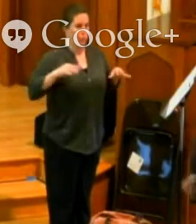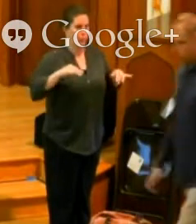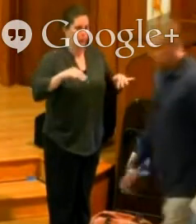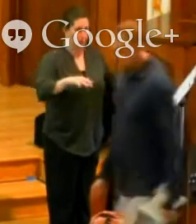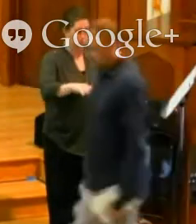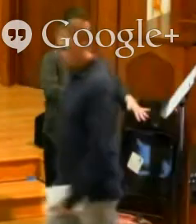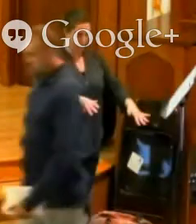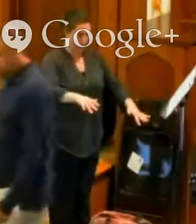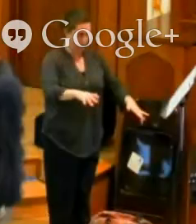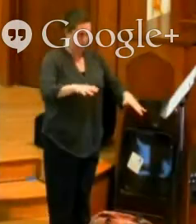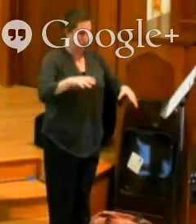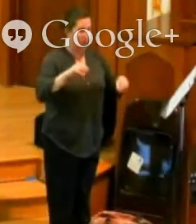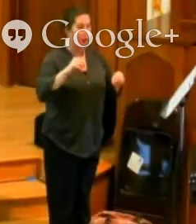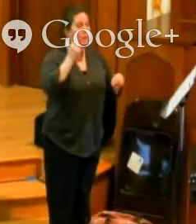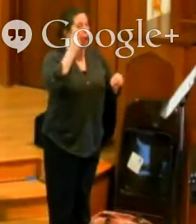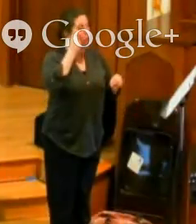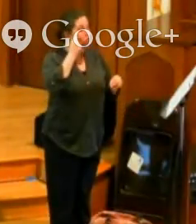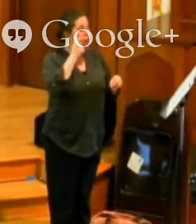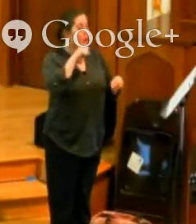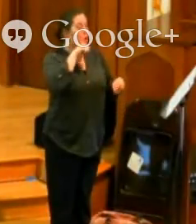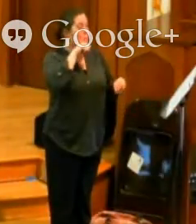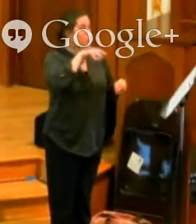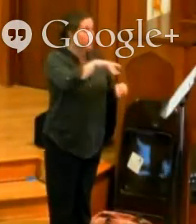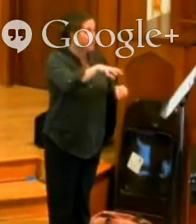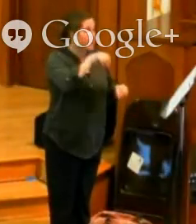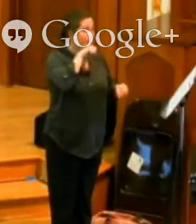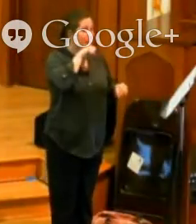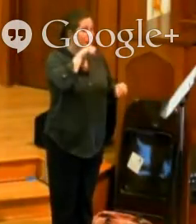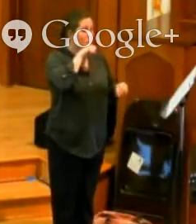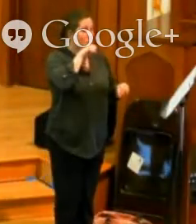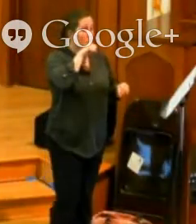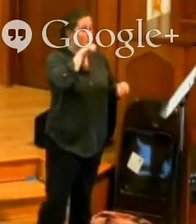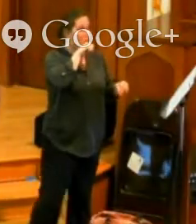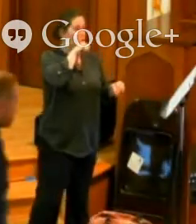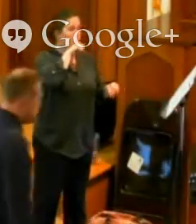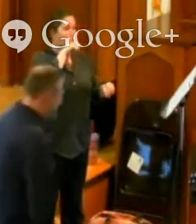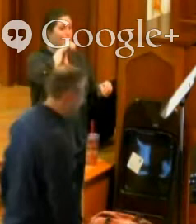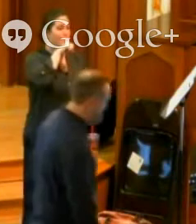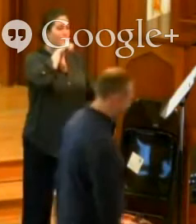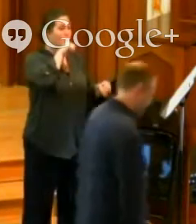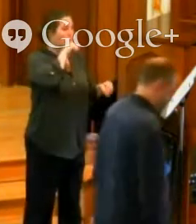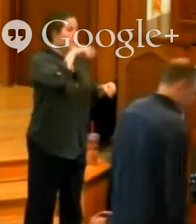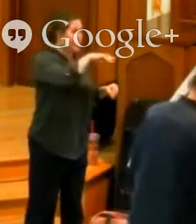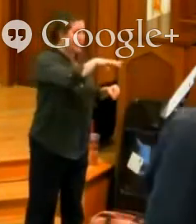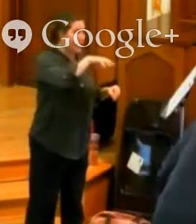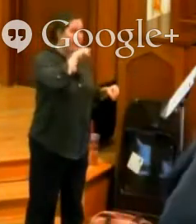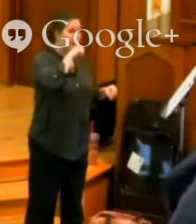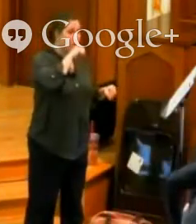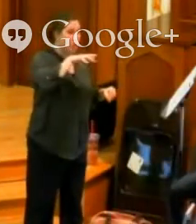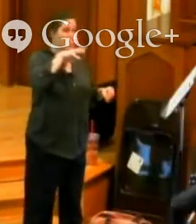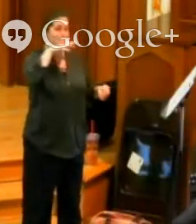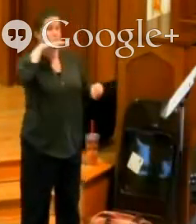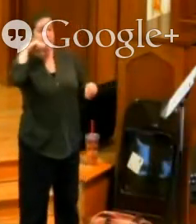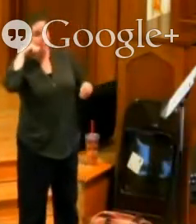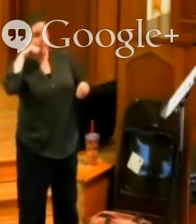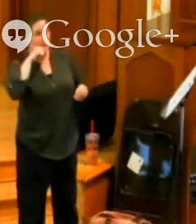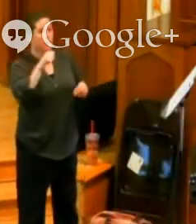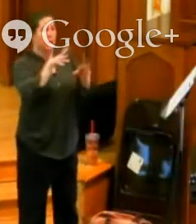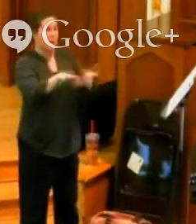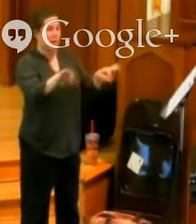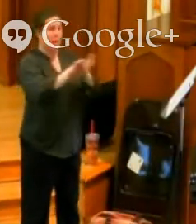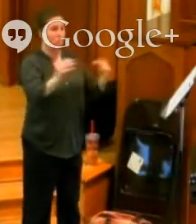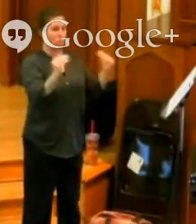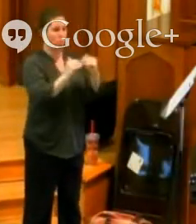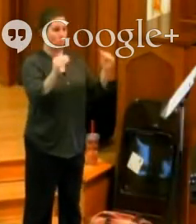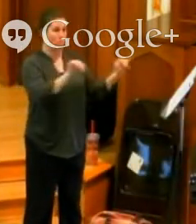is as important as breathing in. So you guys just keep doing it so you can get the feel of it. The